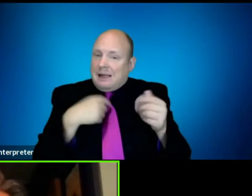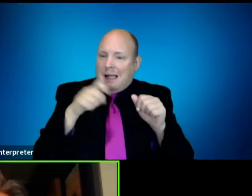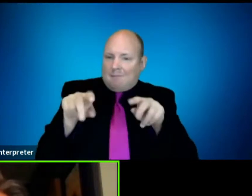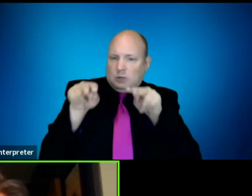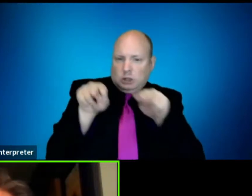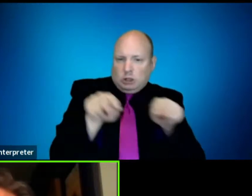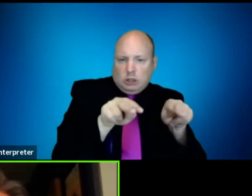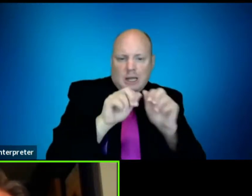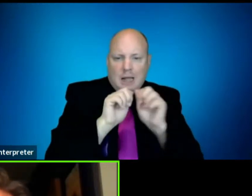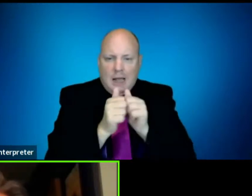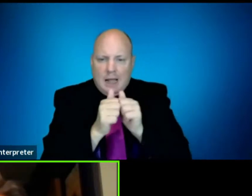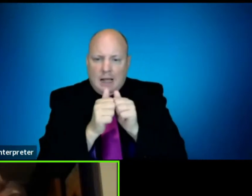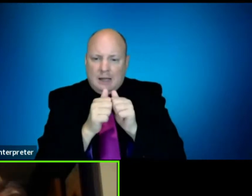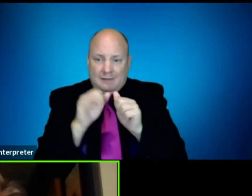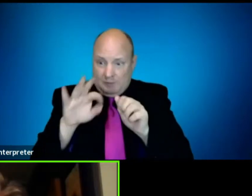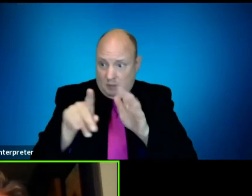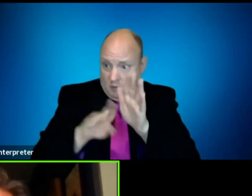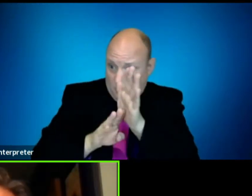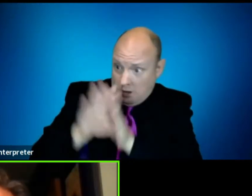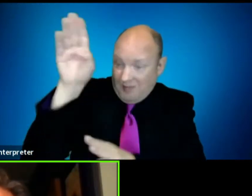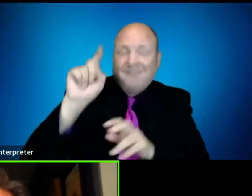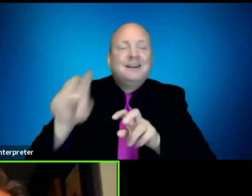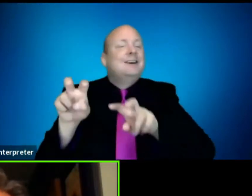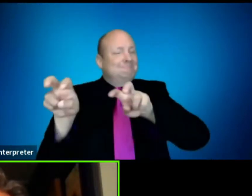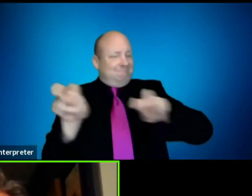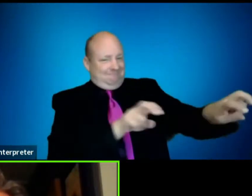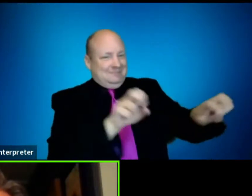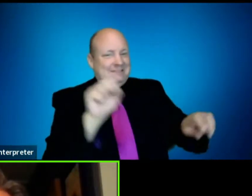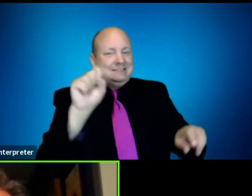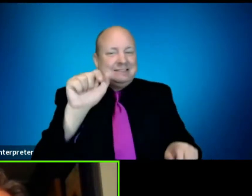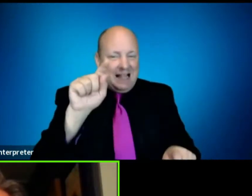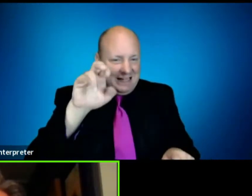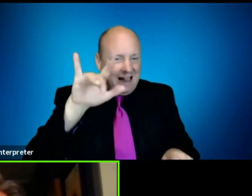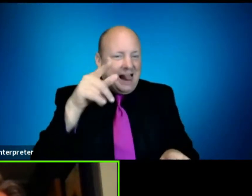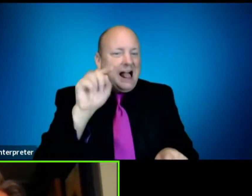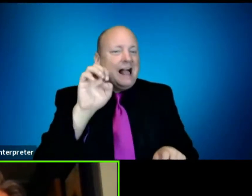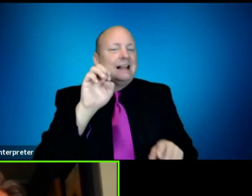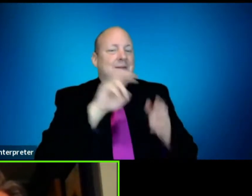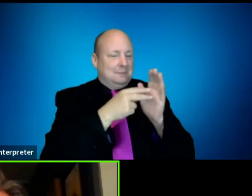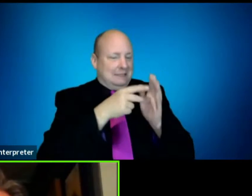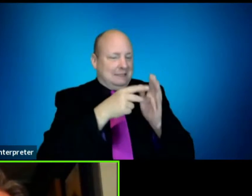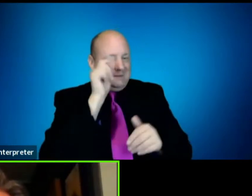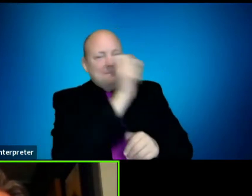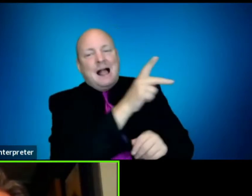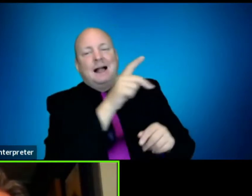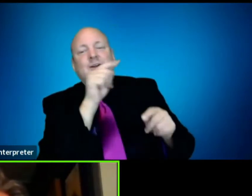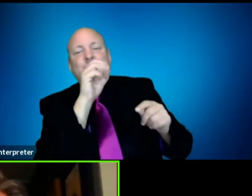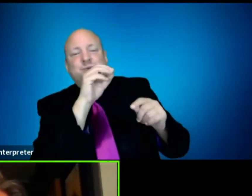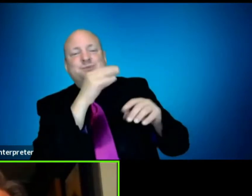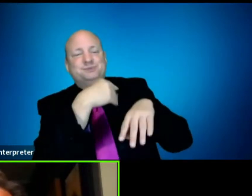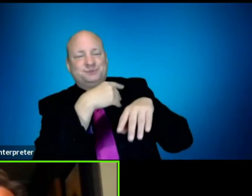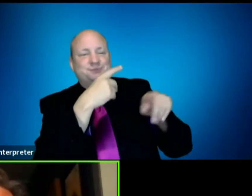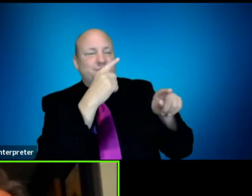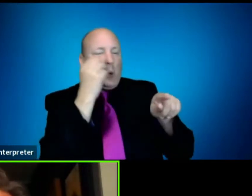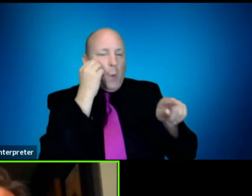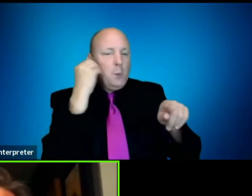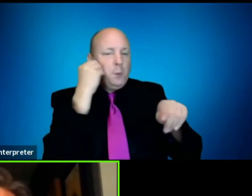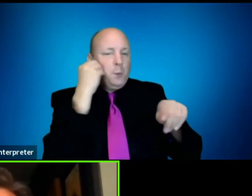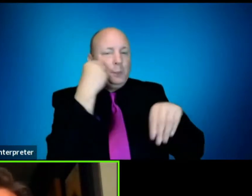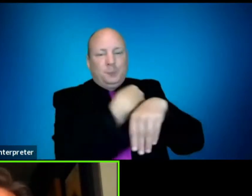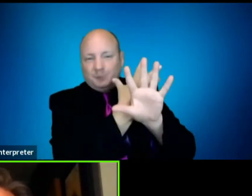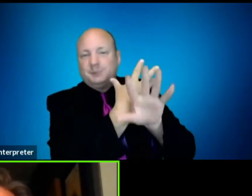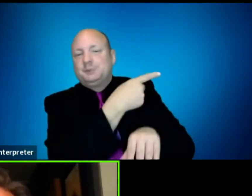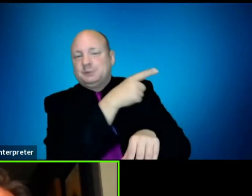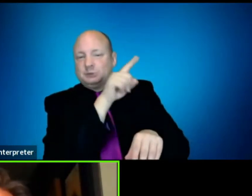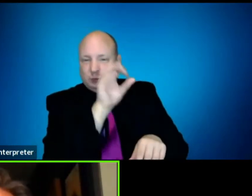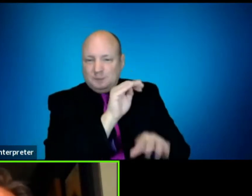can minimize that by all coming together, taking precautions in the community to reduce case spread. And we know that